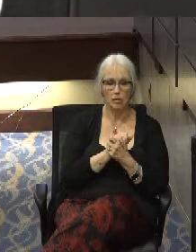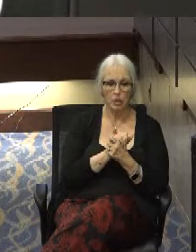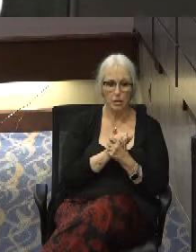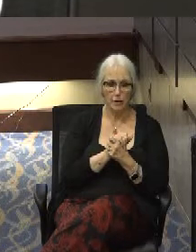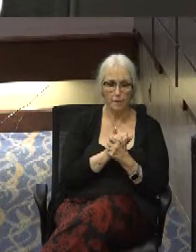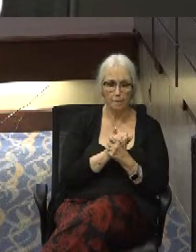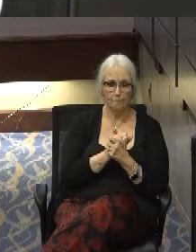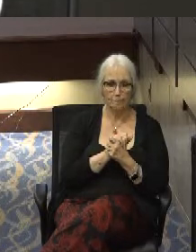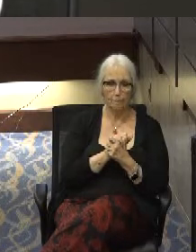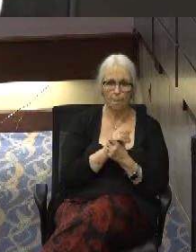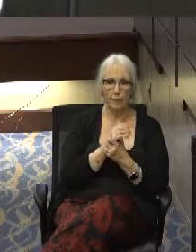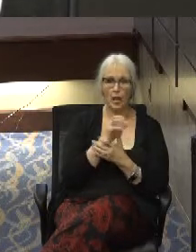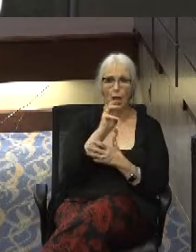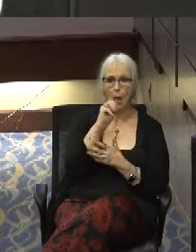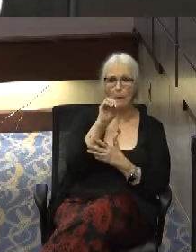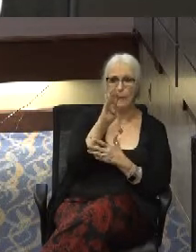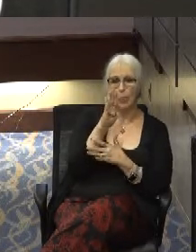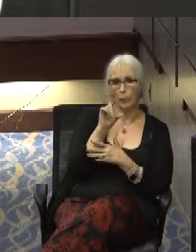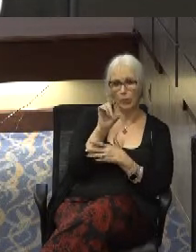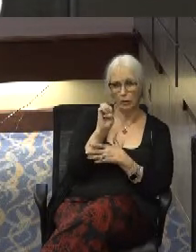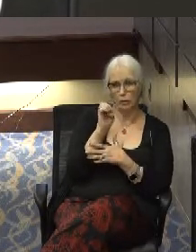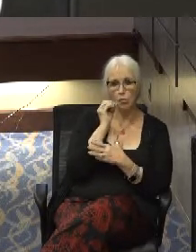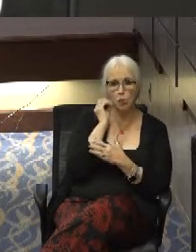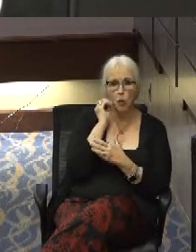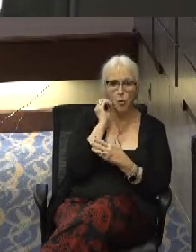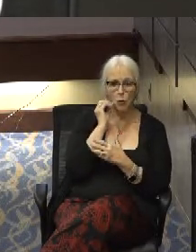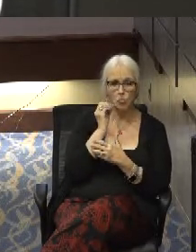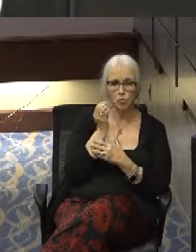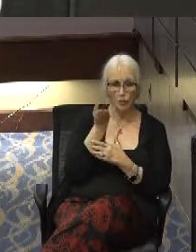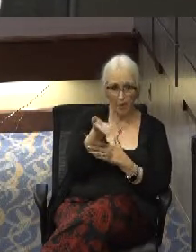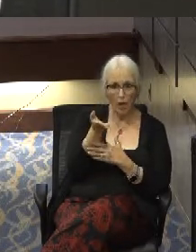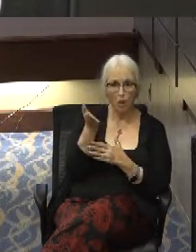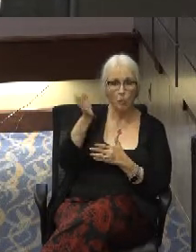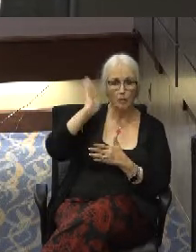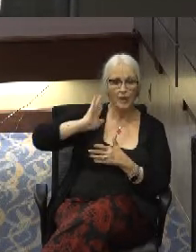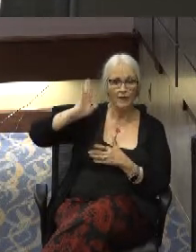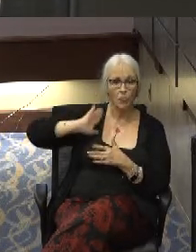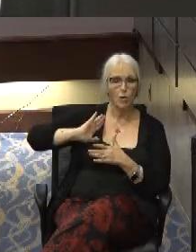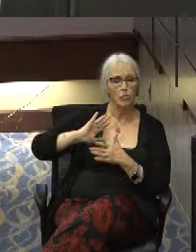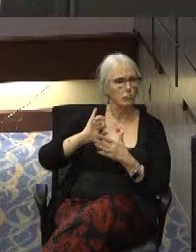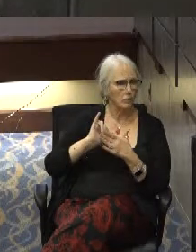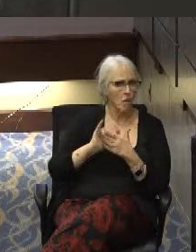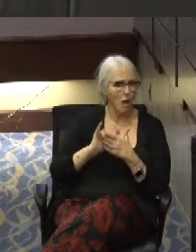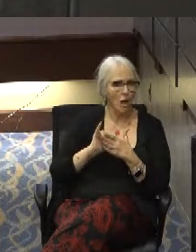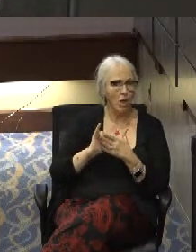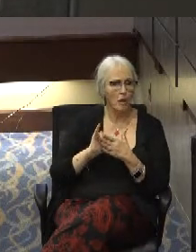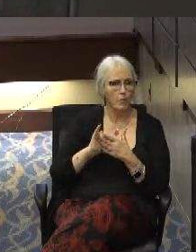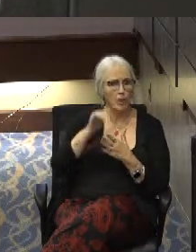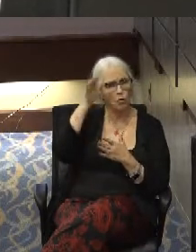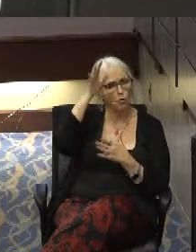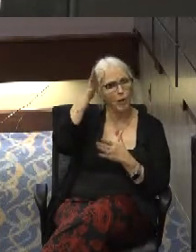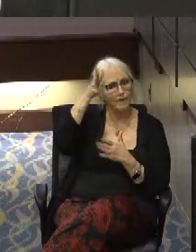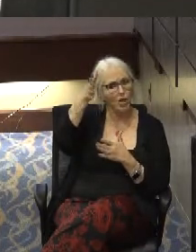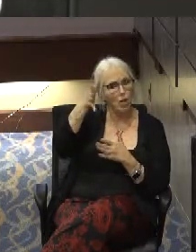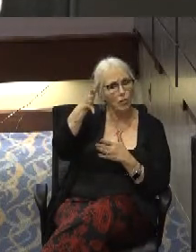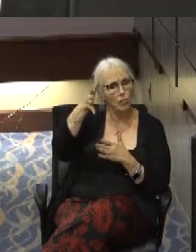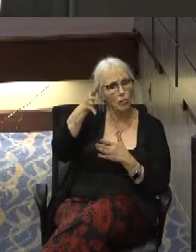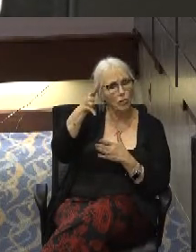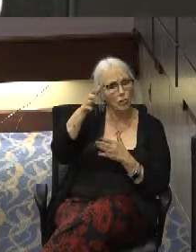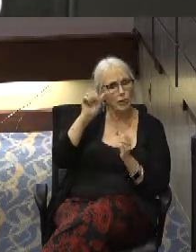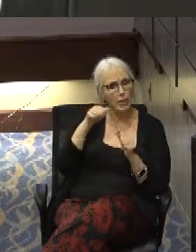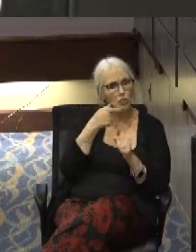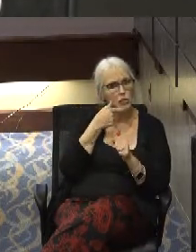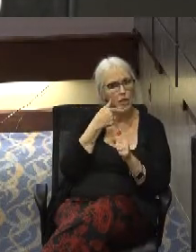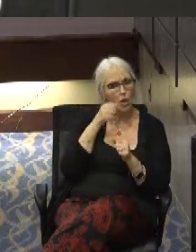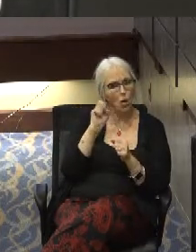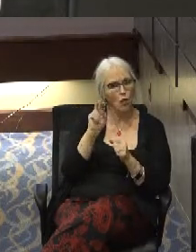There were some mobile homes there at one point in time. Will that ever be grandfathered? Like, could he say, okay, I've